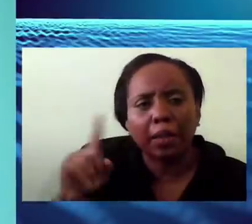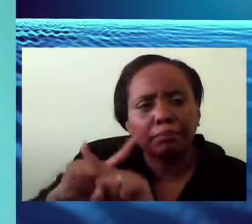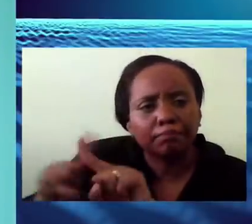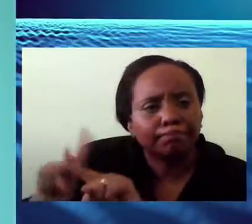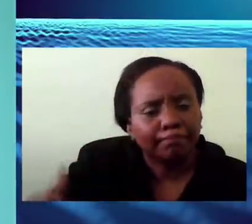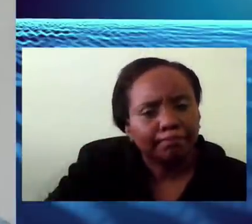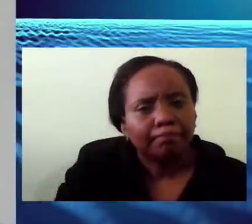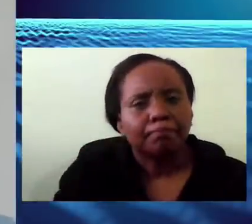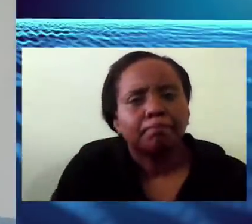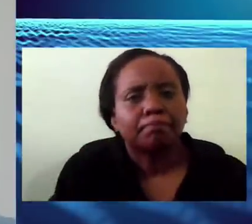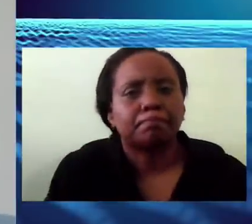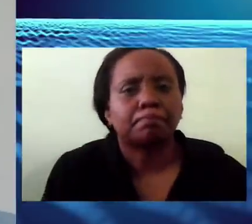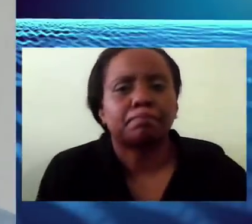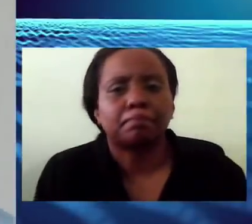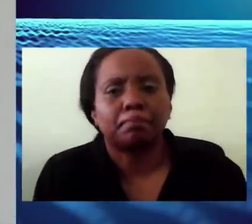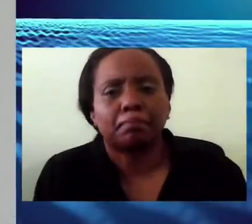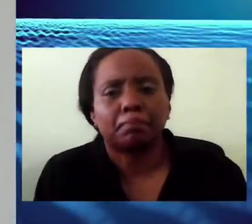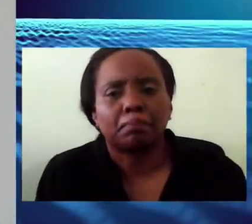We are